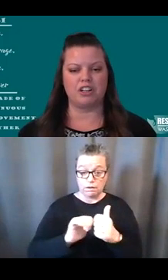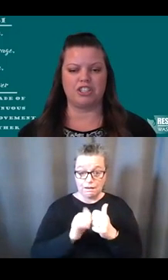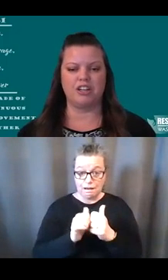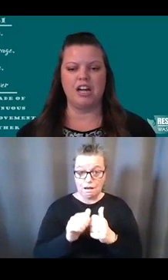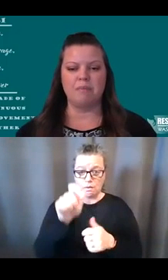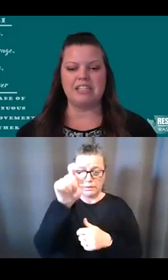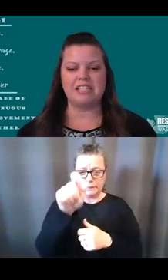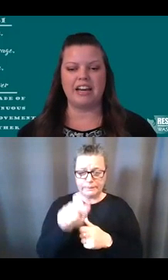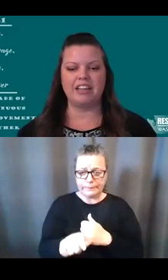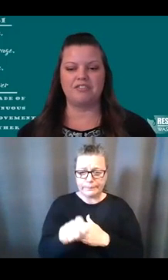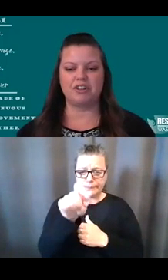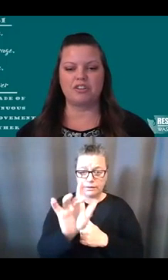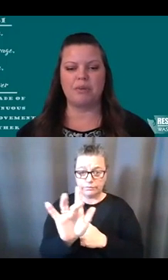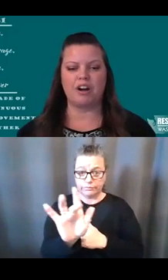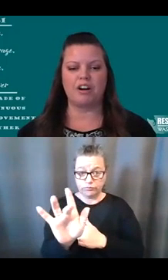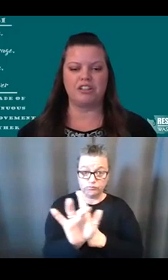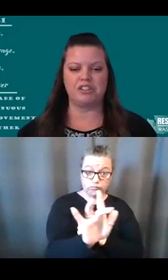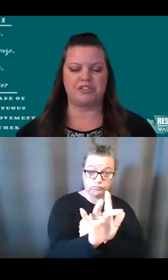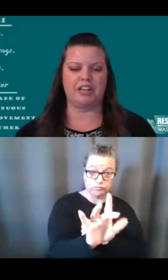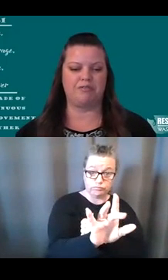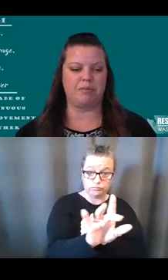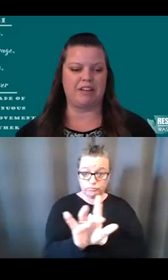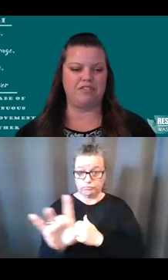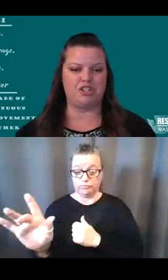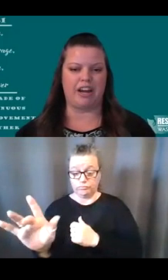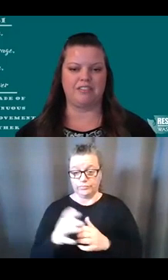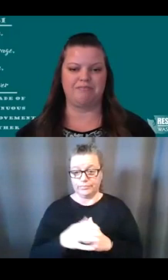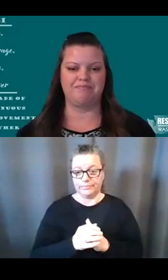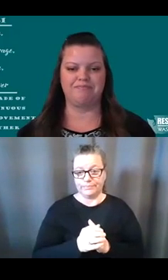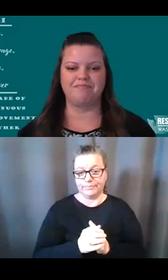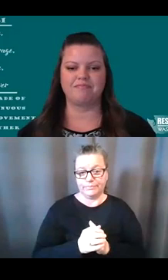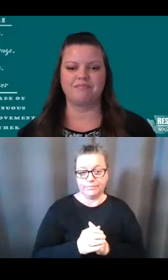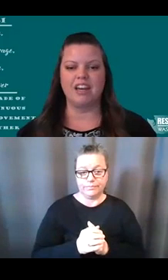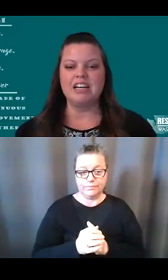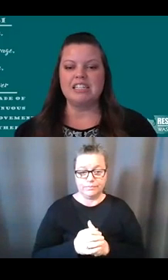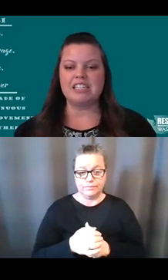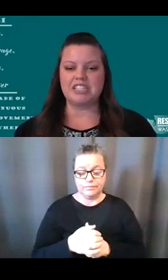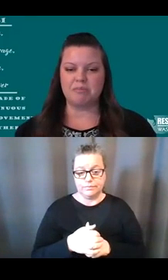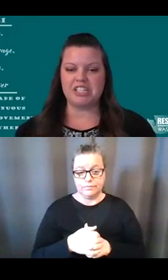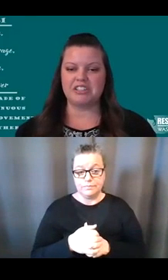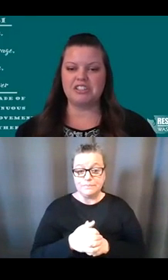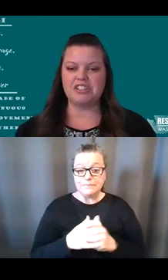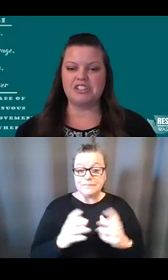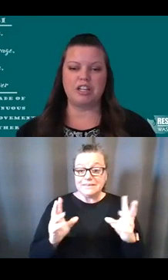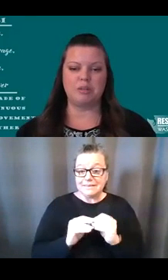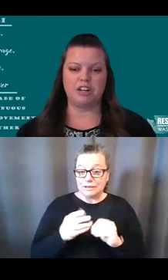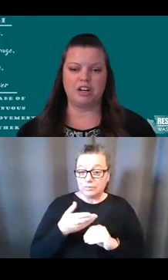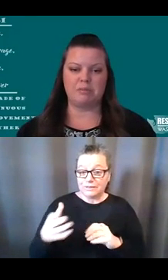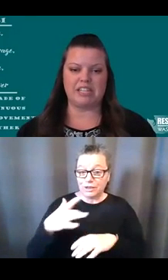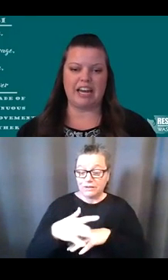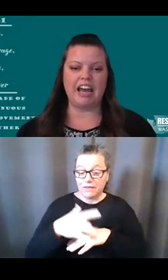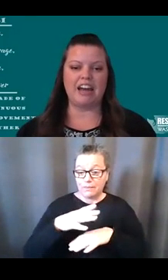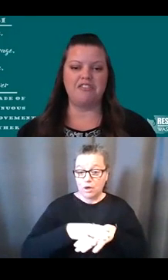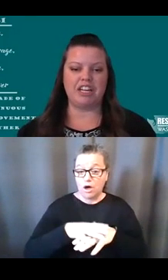speaker larger by sliding the vertical bar on your screen from left to right. Session materials are available on